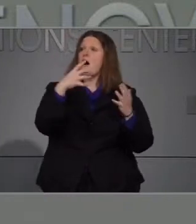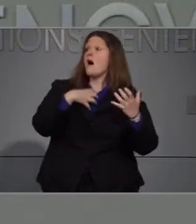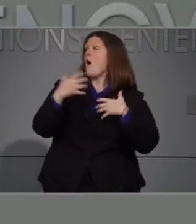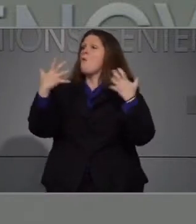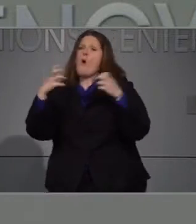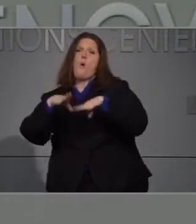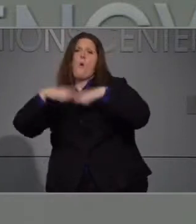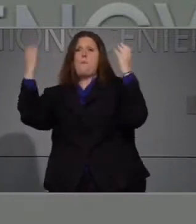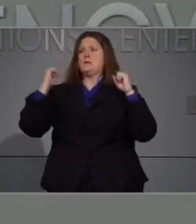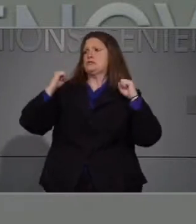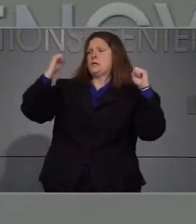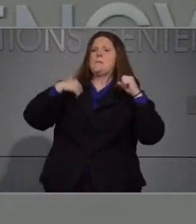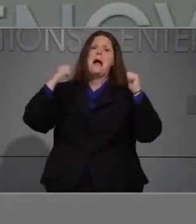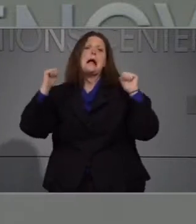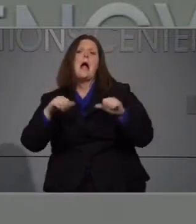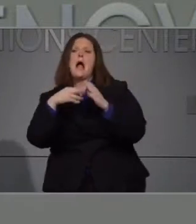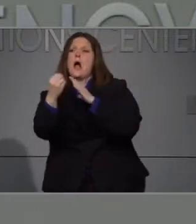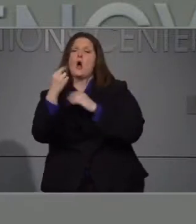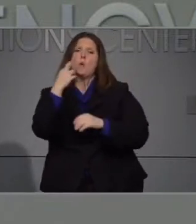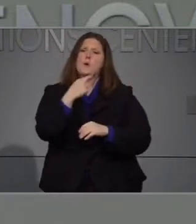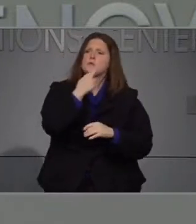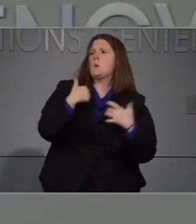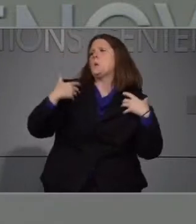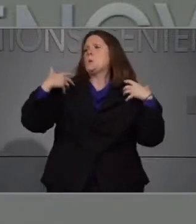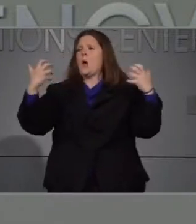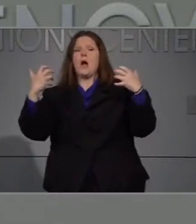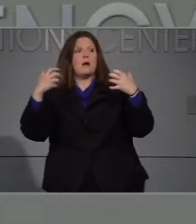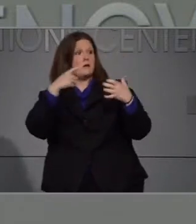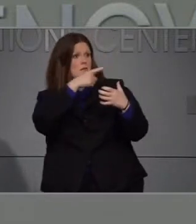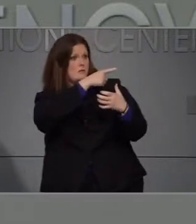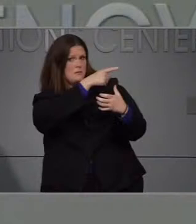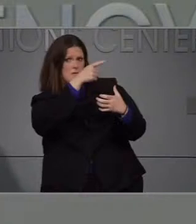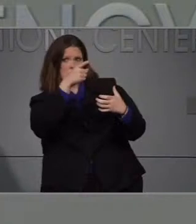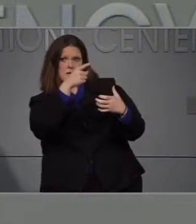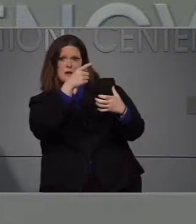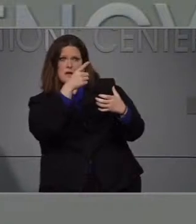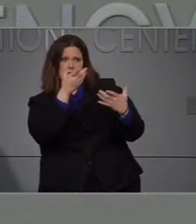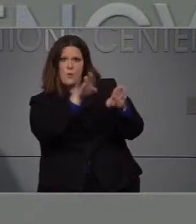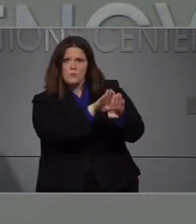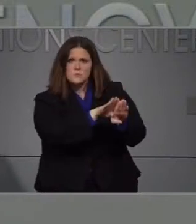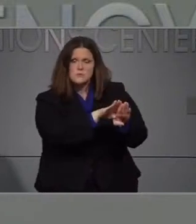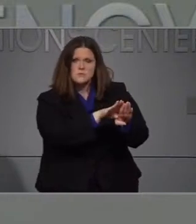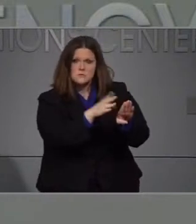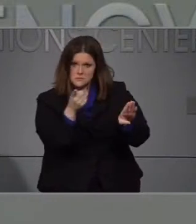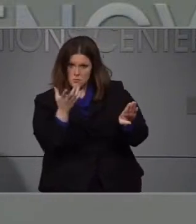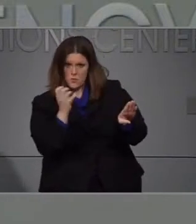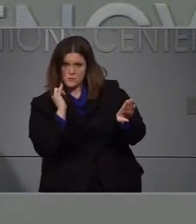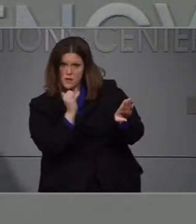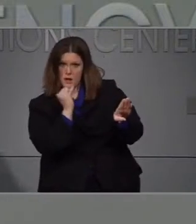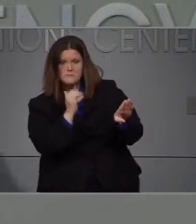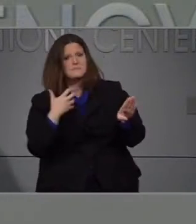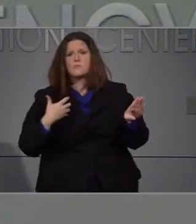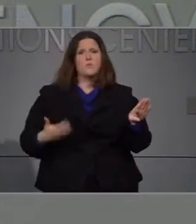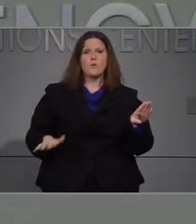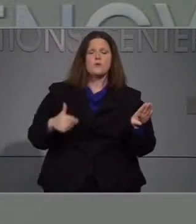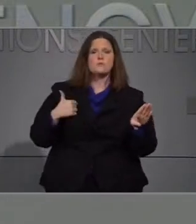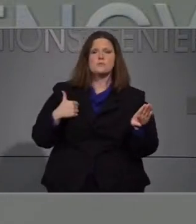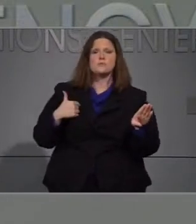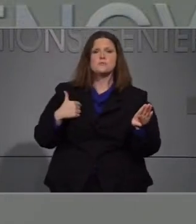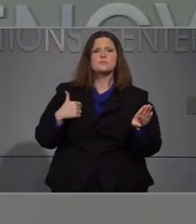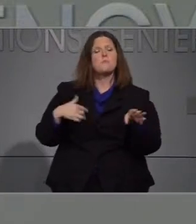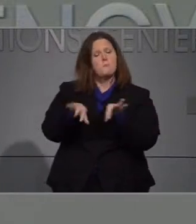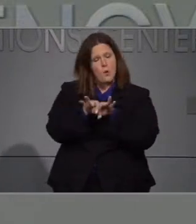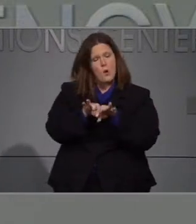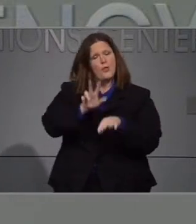want to open. They're closing those. We don't want to be in that scenario. We want to keep making progress. So we'll focus on the 3 W's